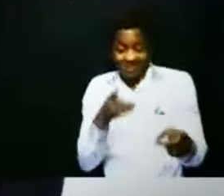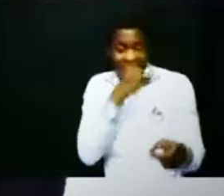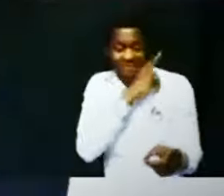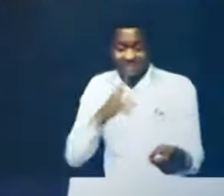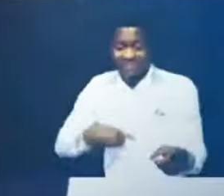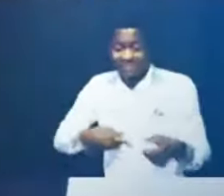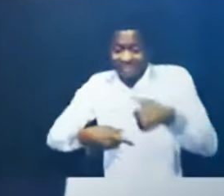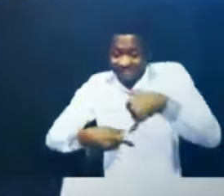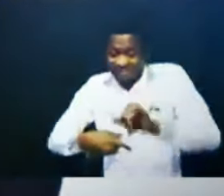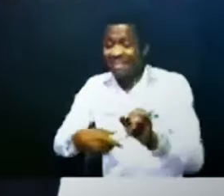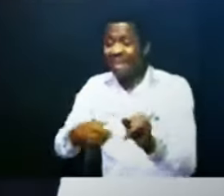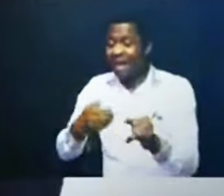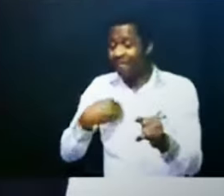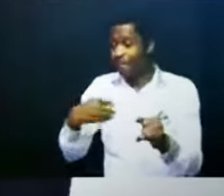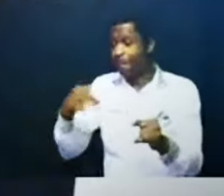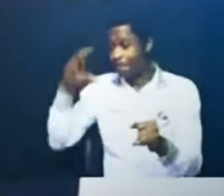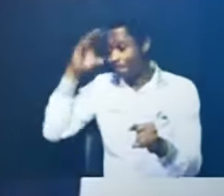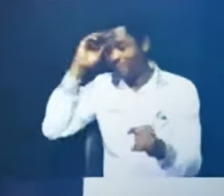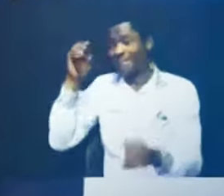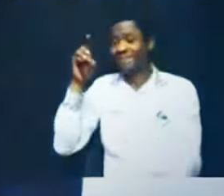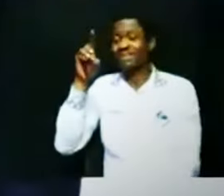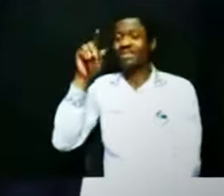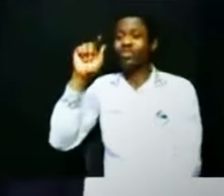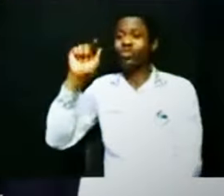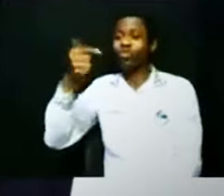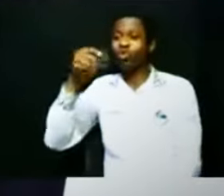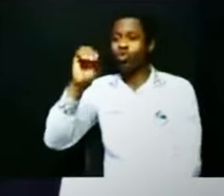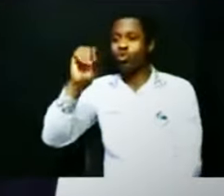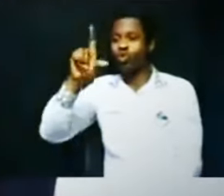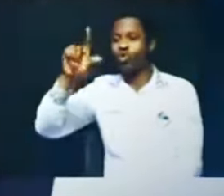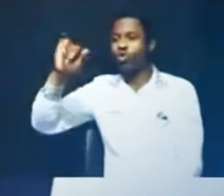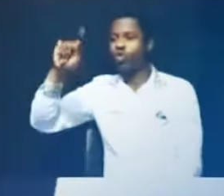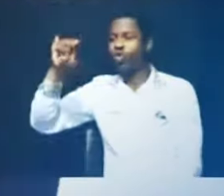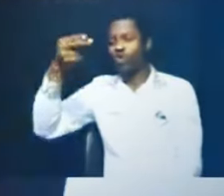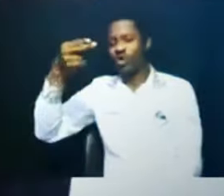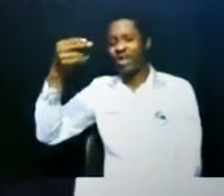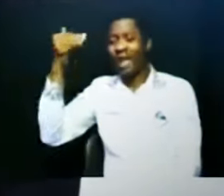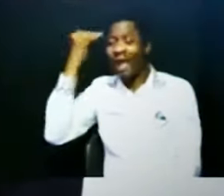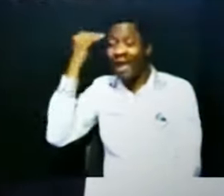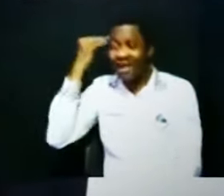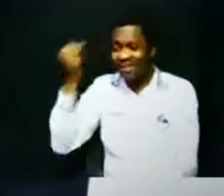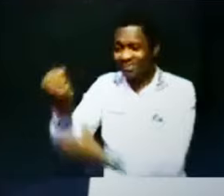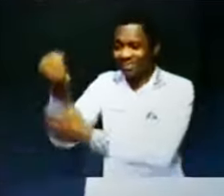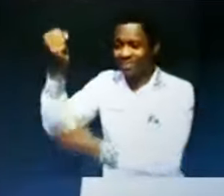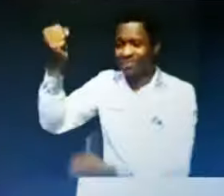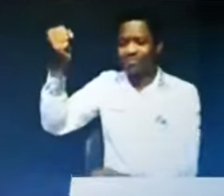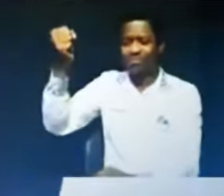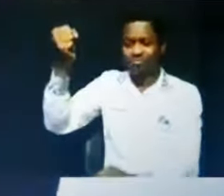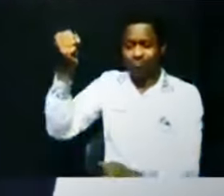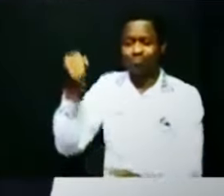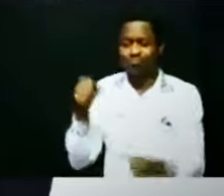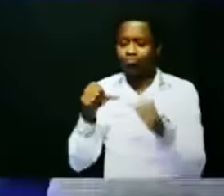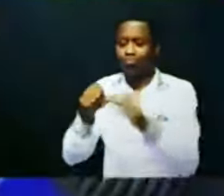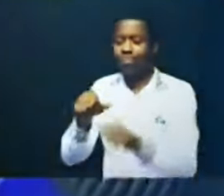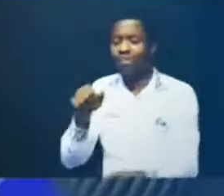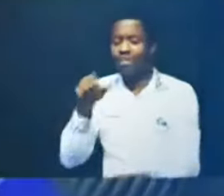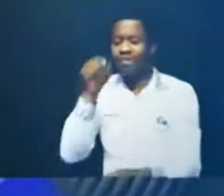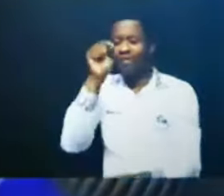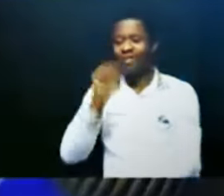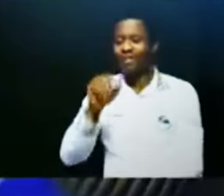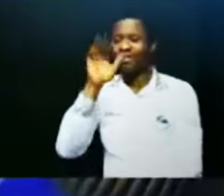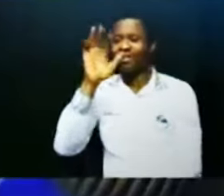ba solo enim na Philistine no three ekuran sam. Now 58. Afeti edu no enwatwe